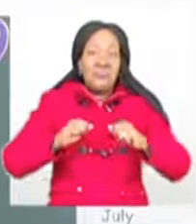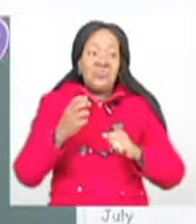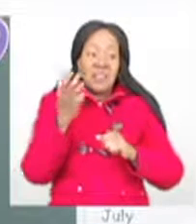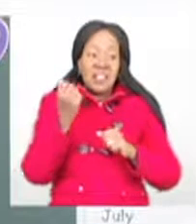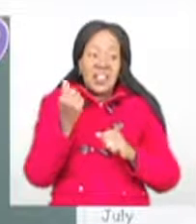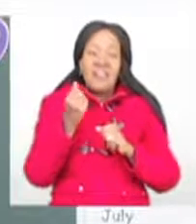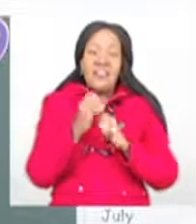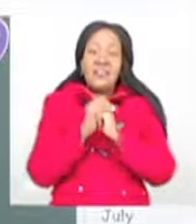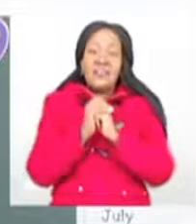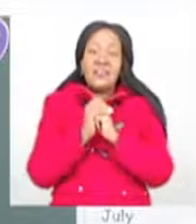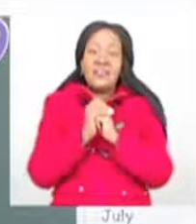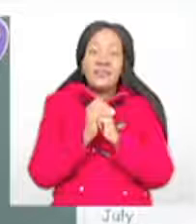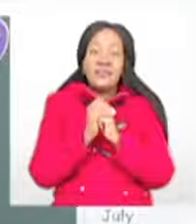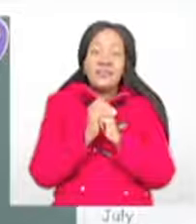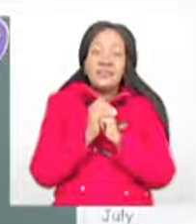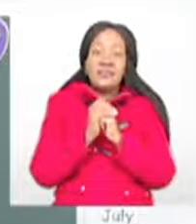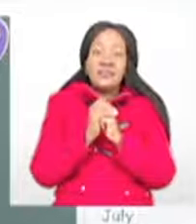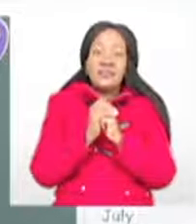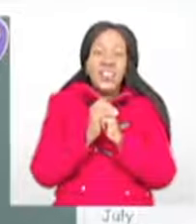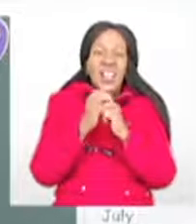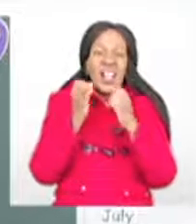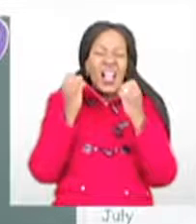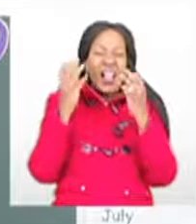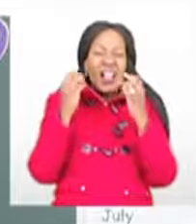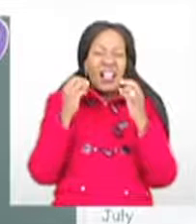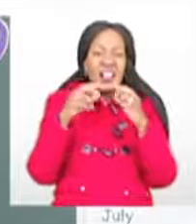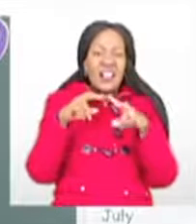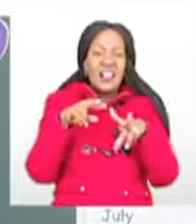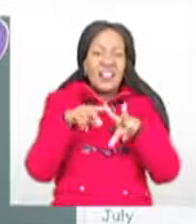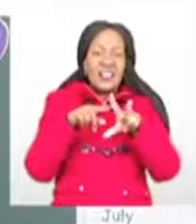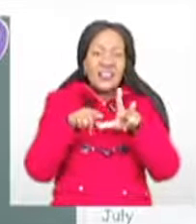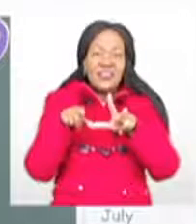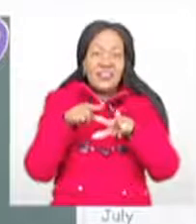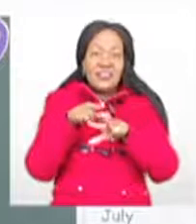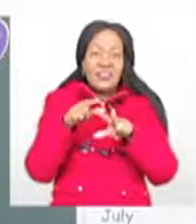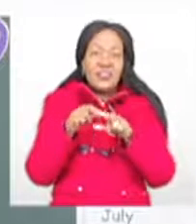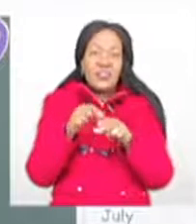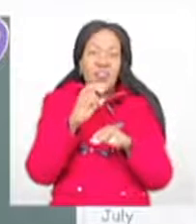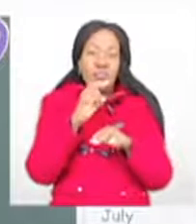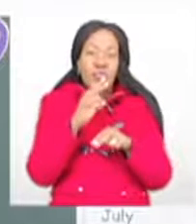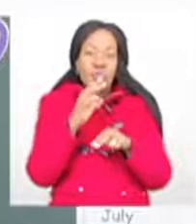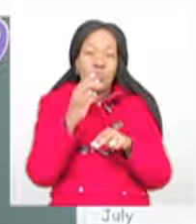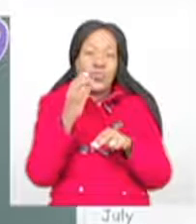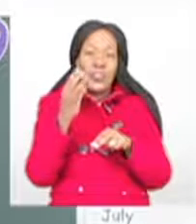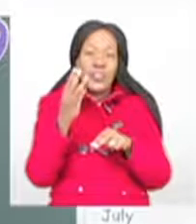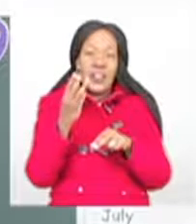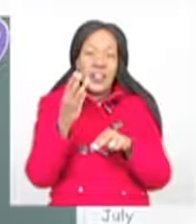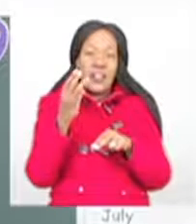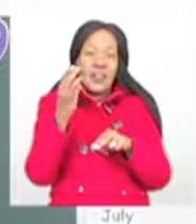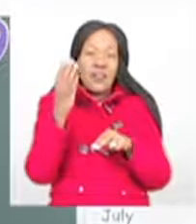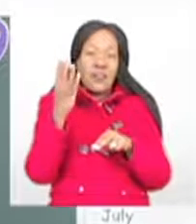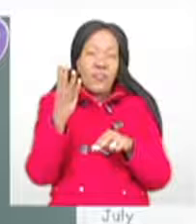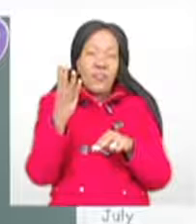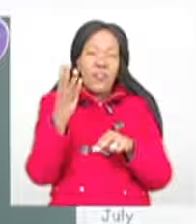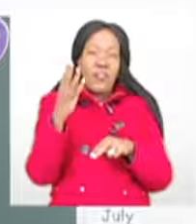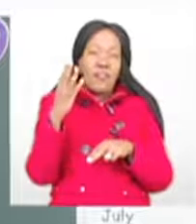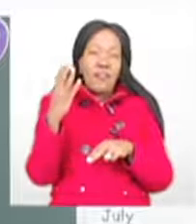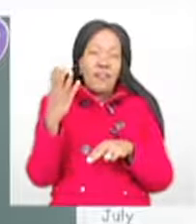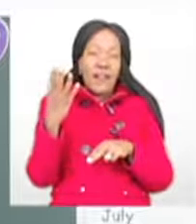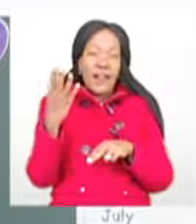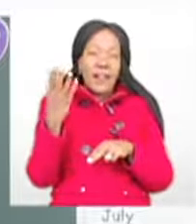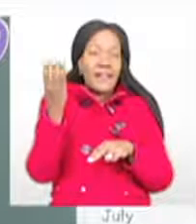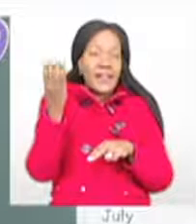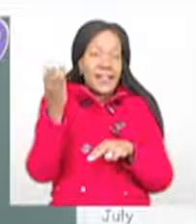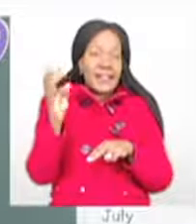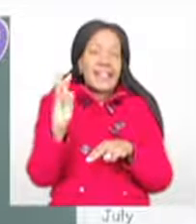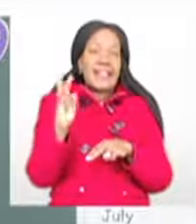a fly has how many legs? Let's count. 1, 2, 3, 4,